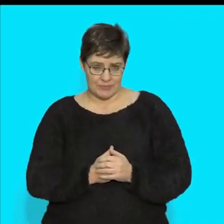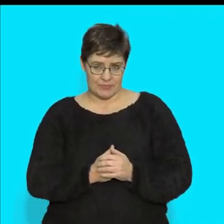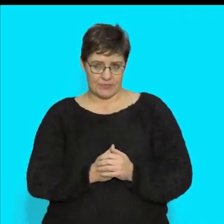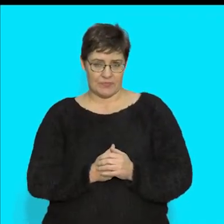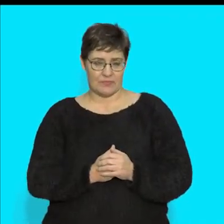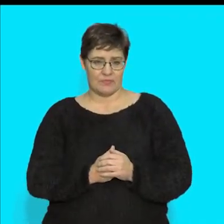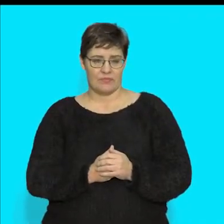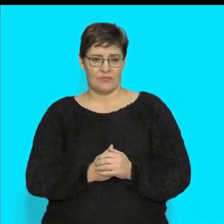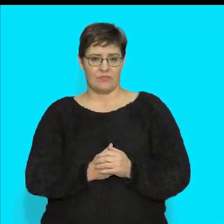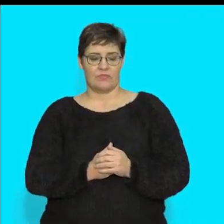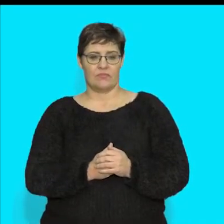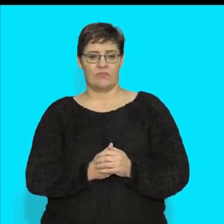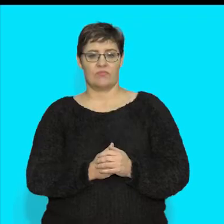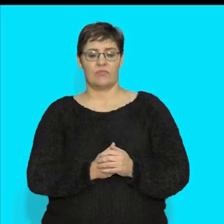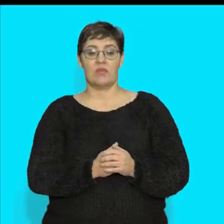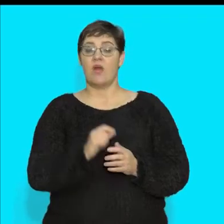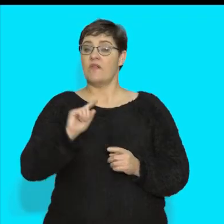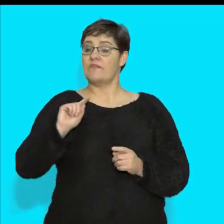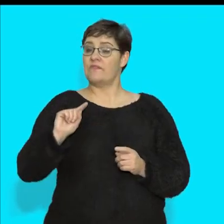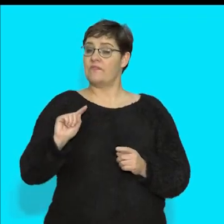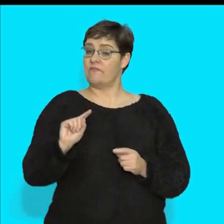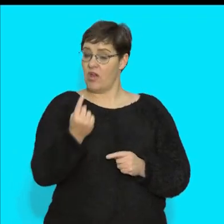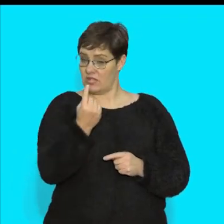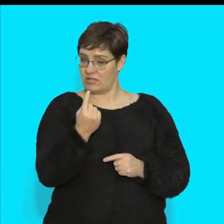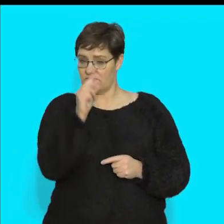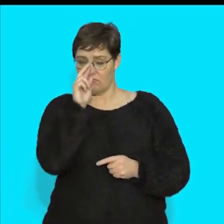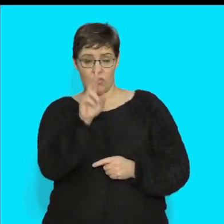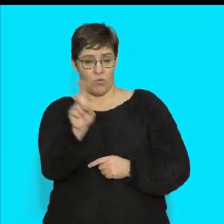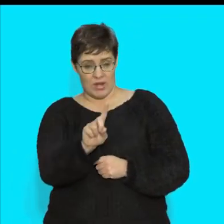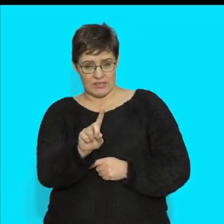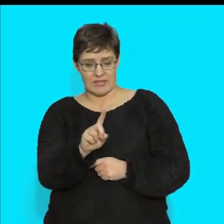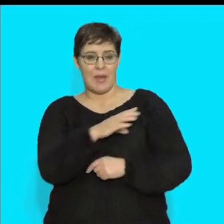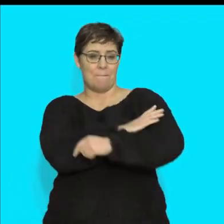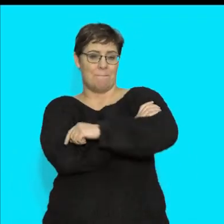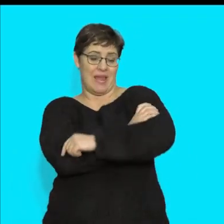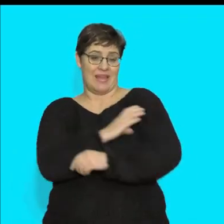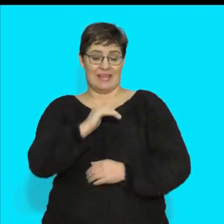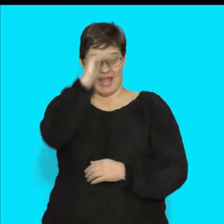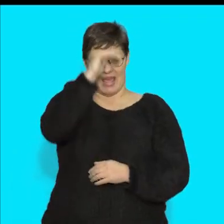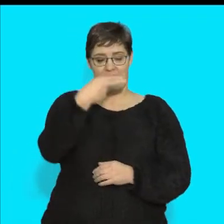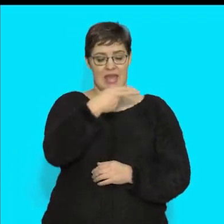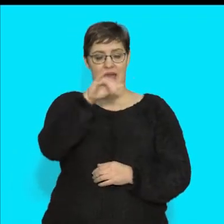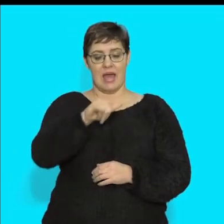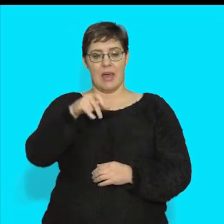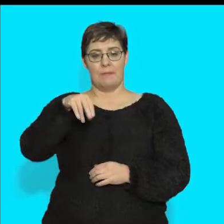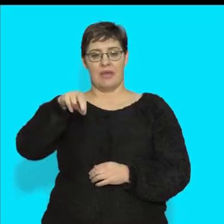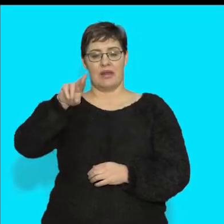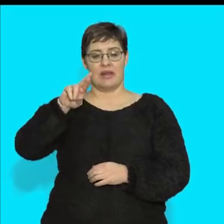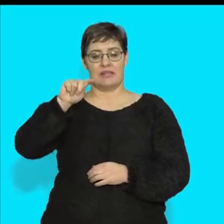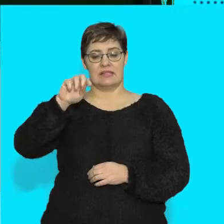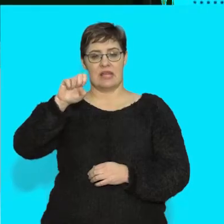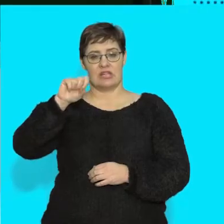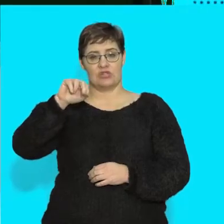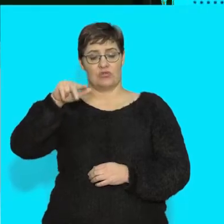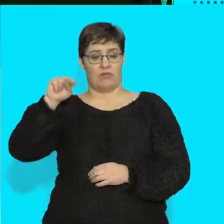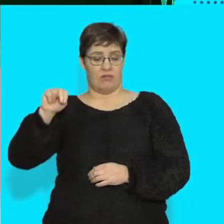So guys, the first thing we're going to look at is hypertension. Now, if you remember one of our slides, we looked at